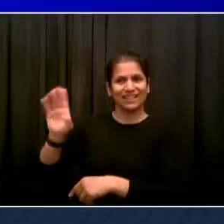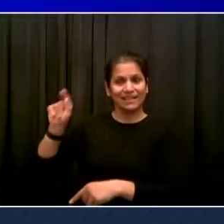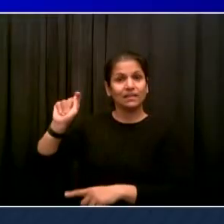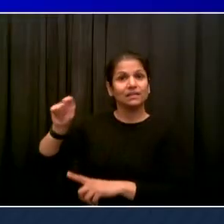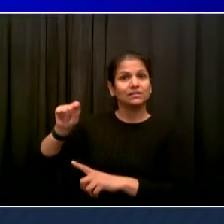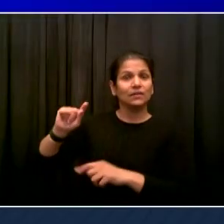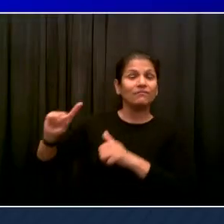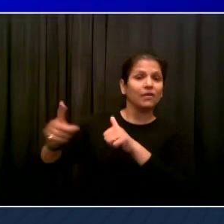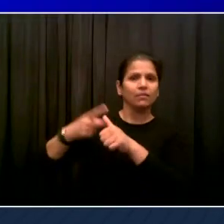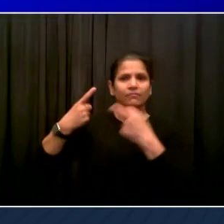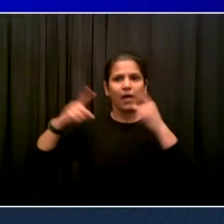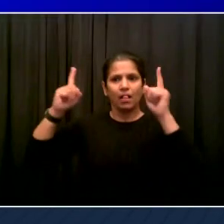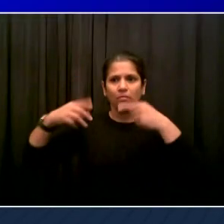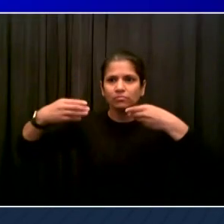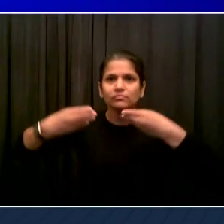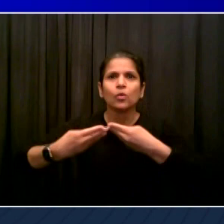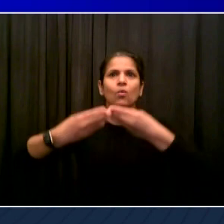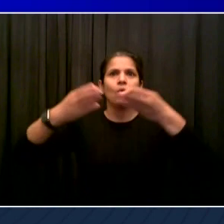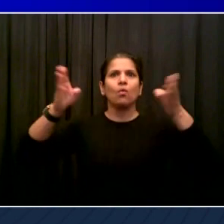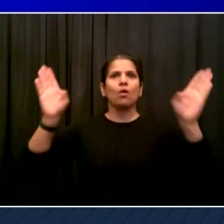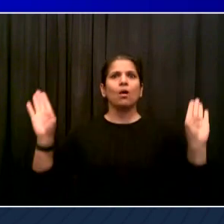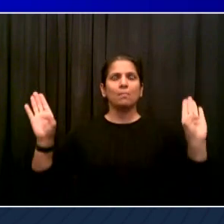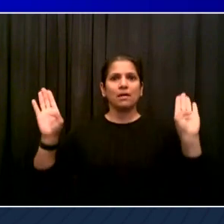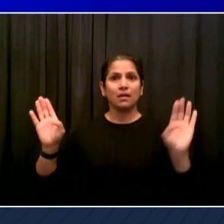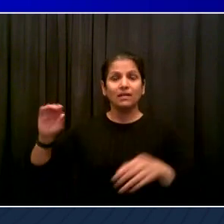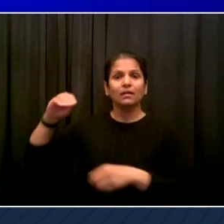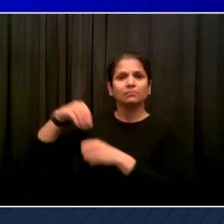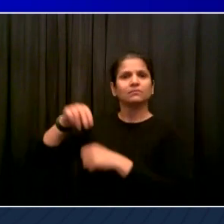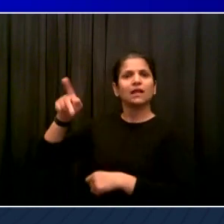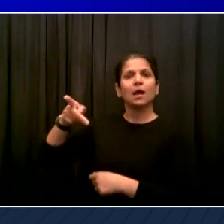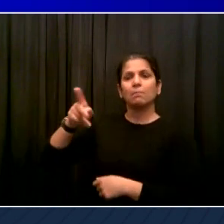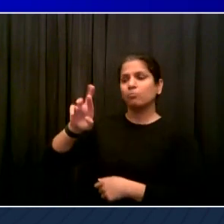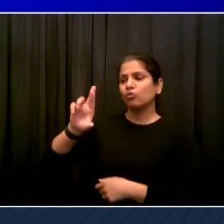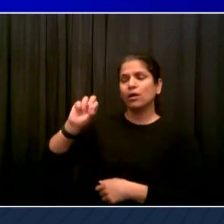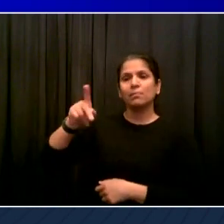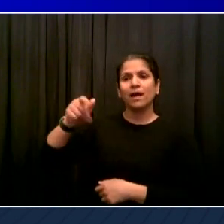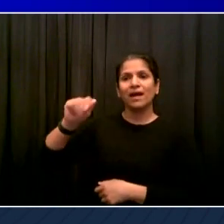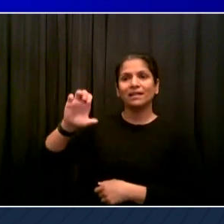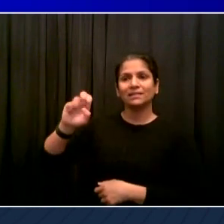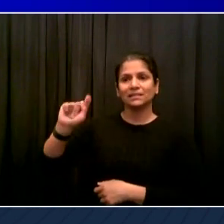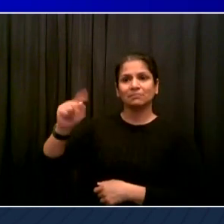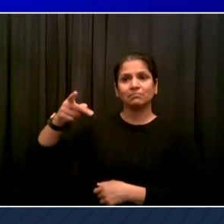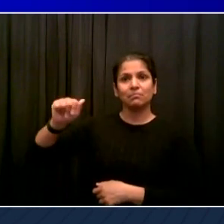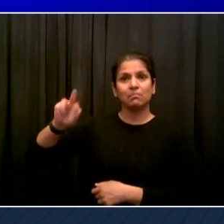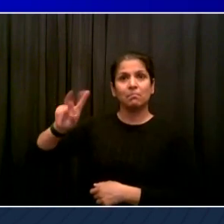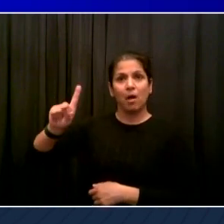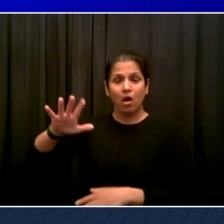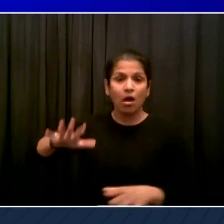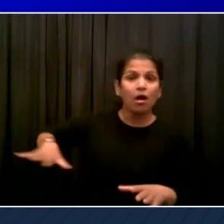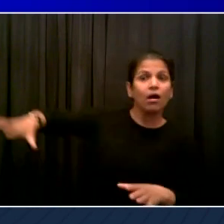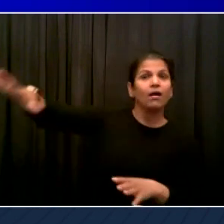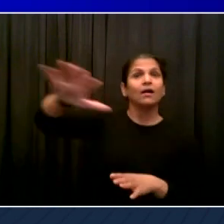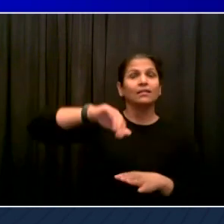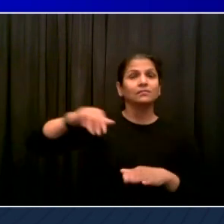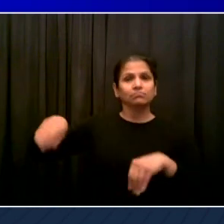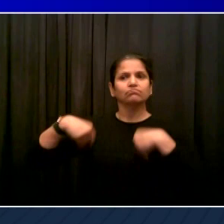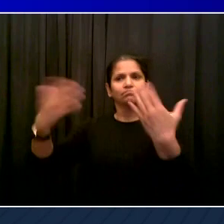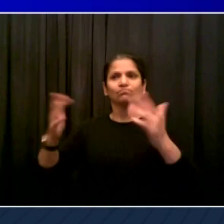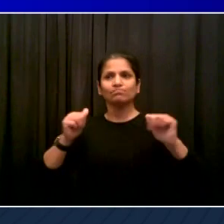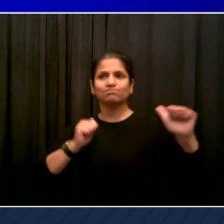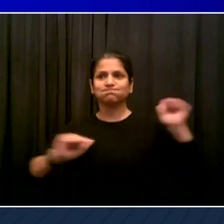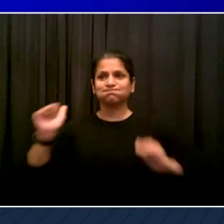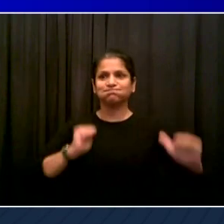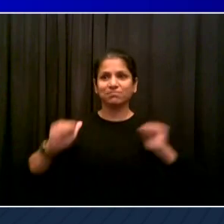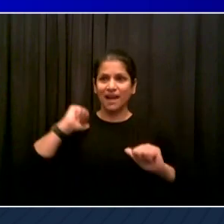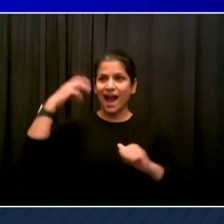Park. It was just beautiful, amazing performance. A performance by a troupe